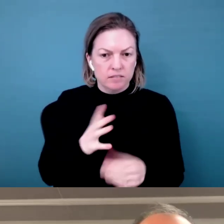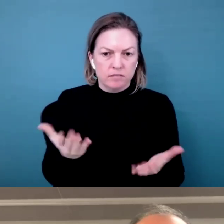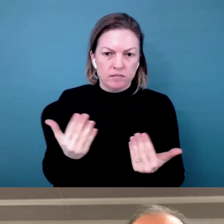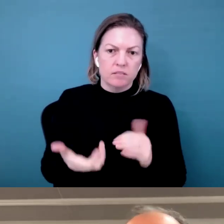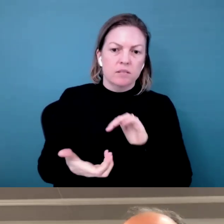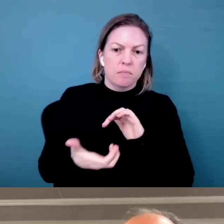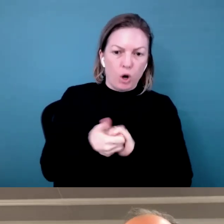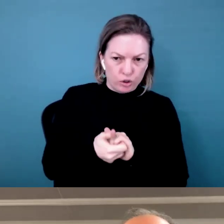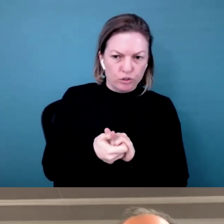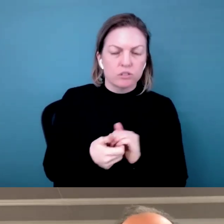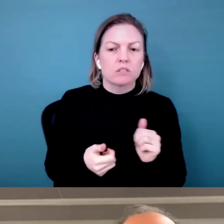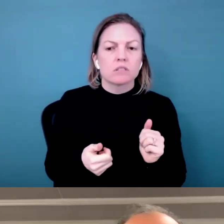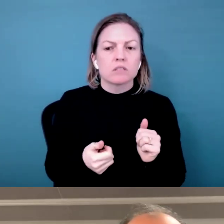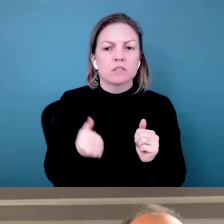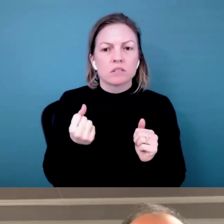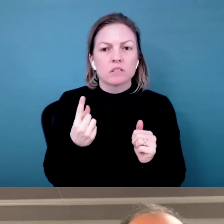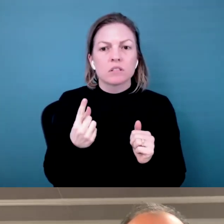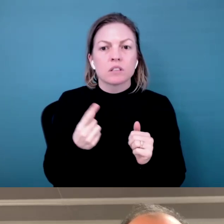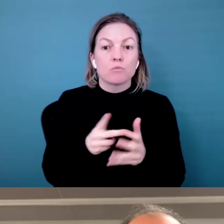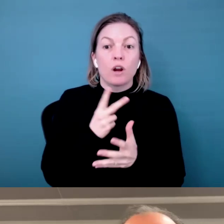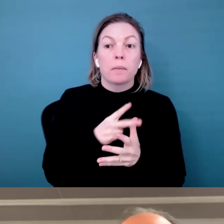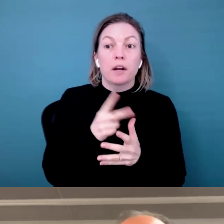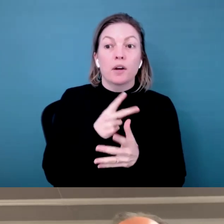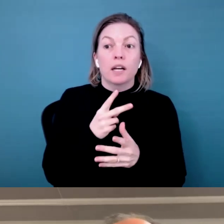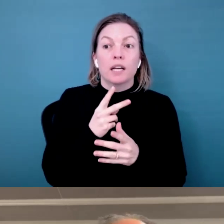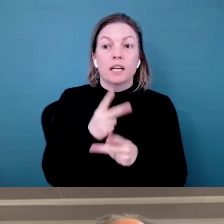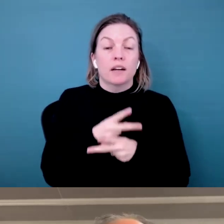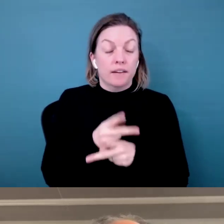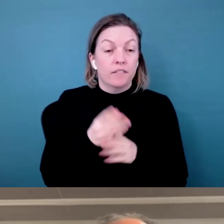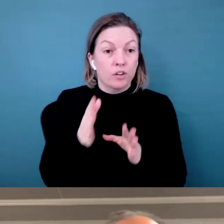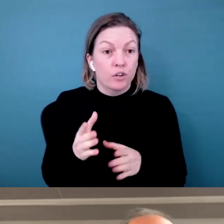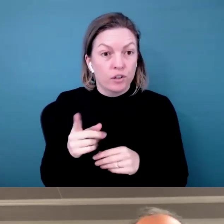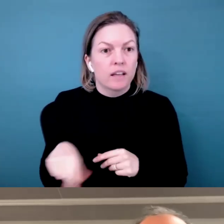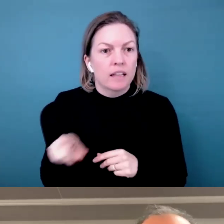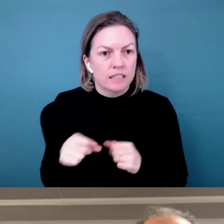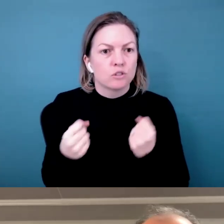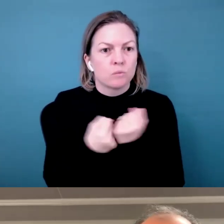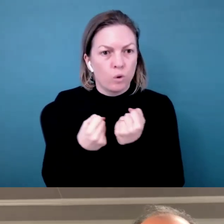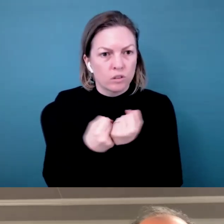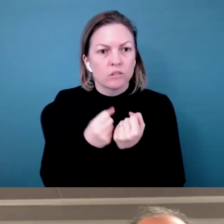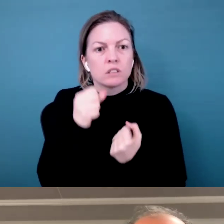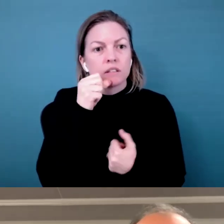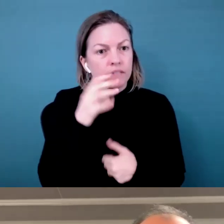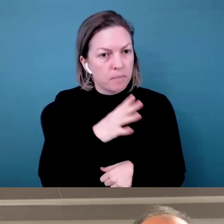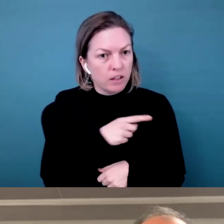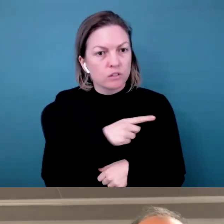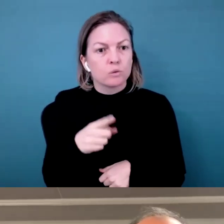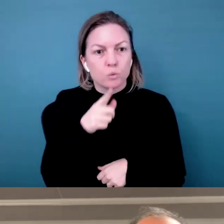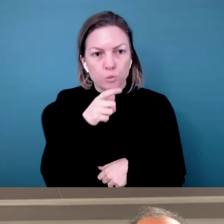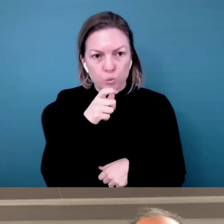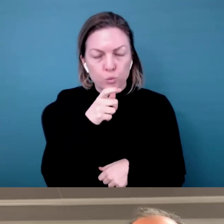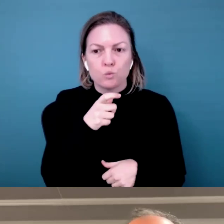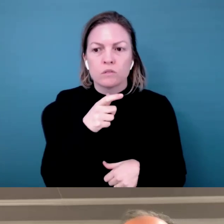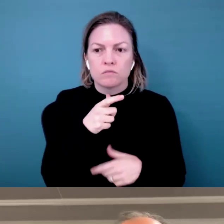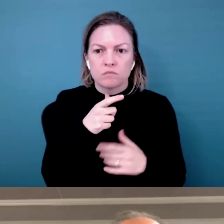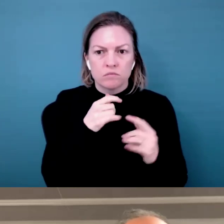partners, not just the primary caregiver. We need them to support the females that are on the front lines as